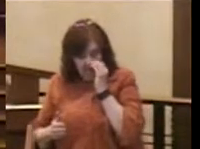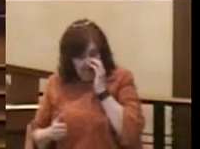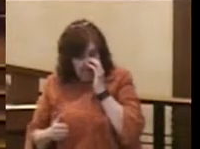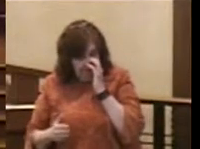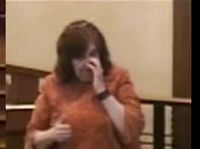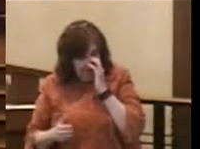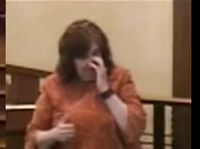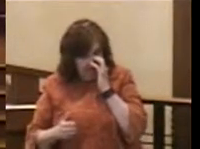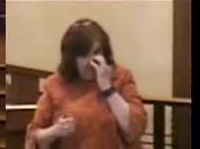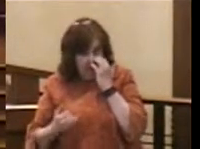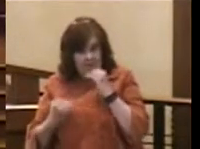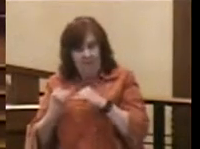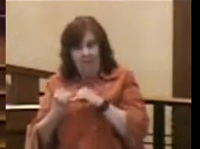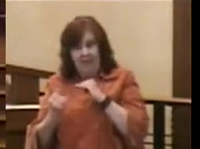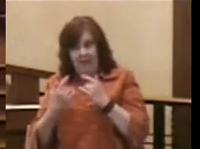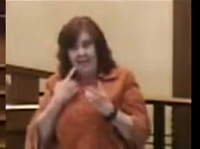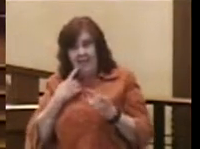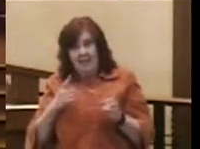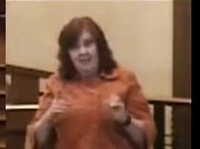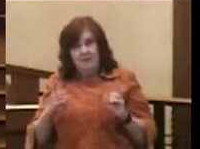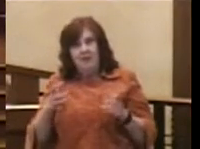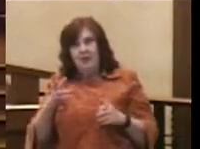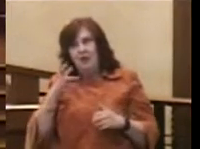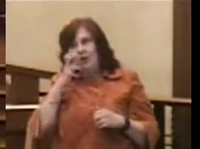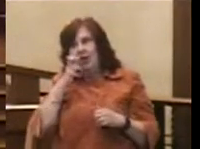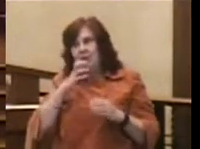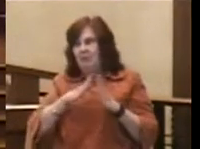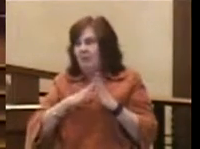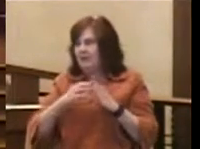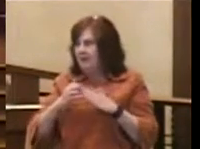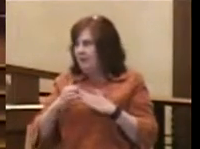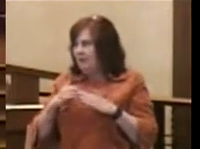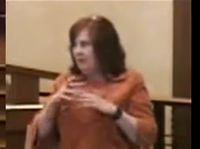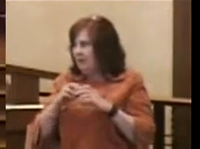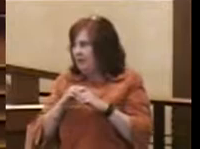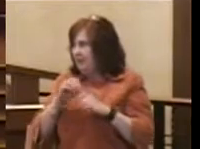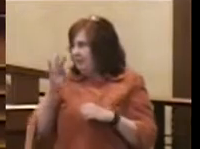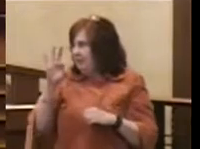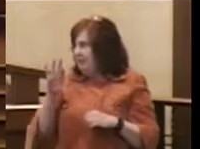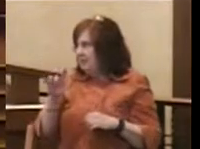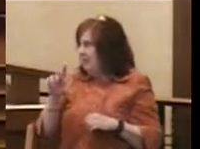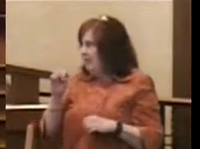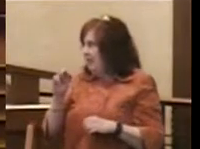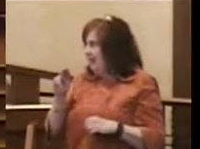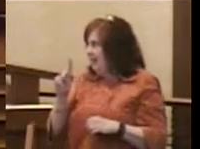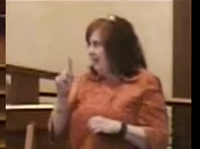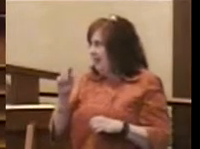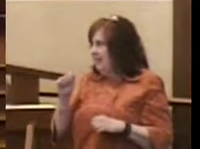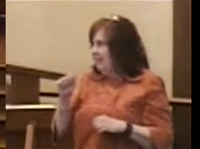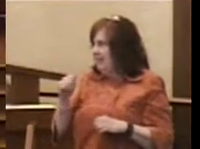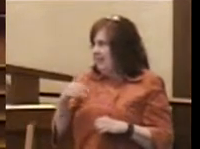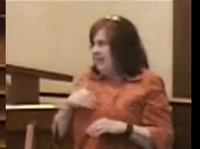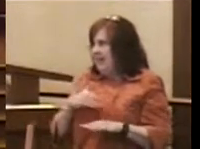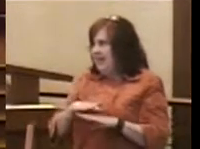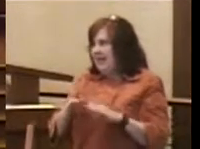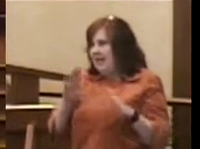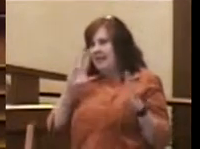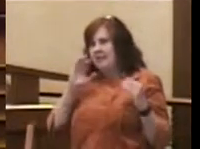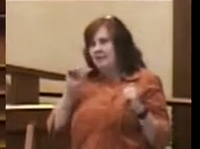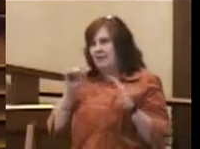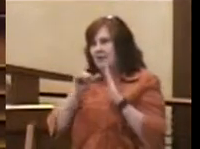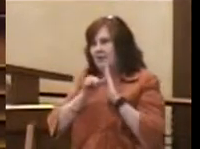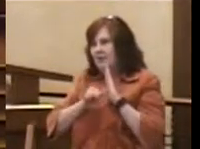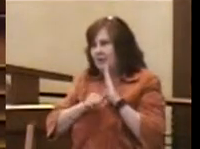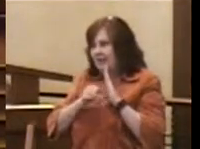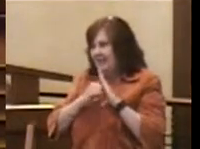Amen. One final announcement. You may have heard in our prayers today that we included Pastor Linda Helberg. She did have some unexpected surgery